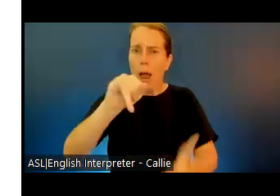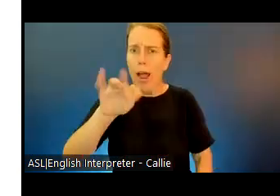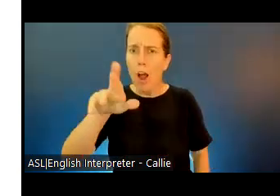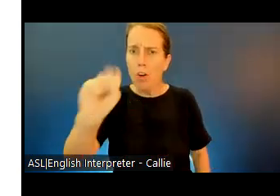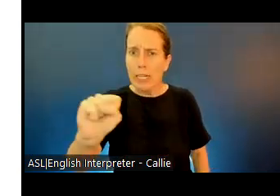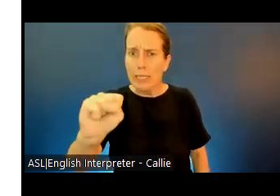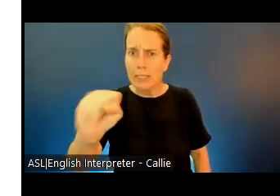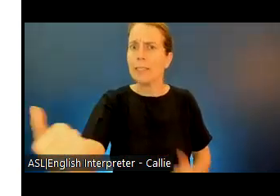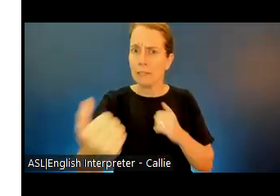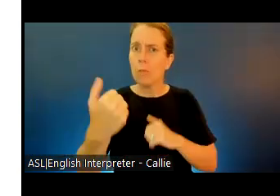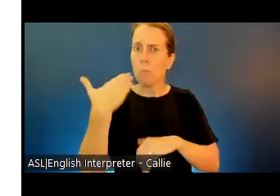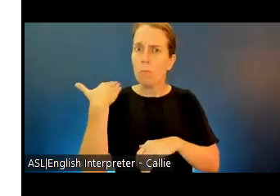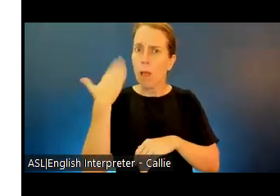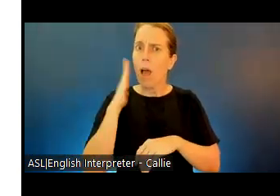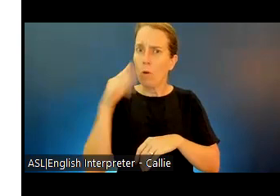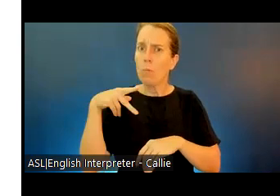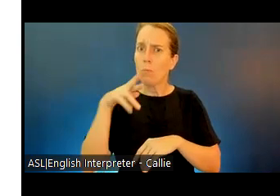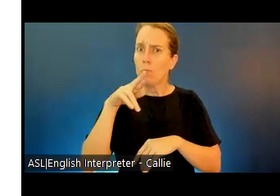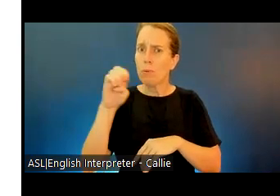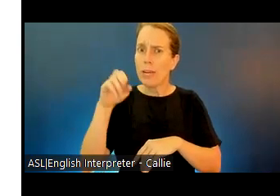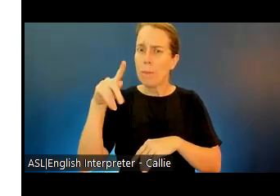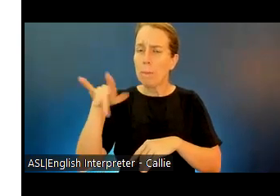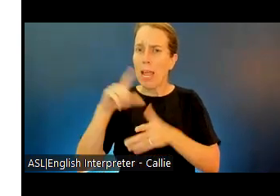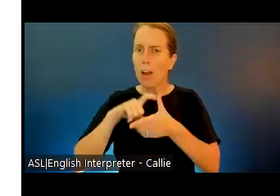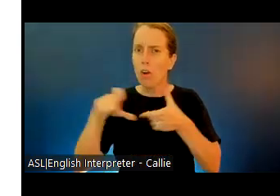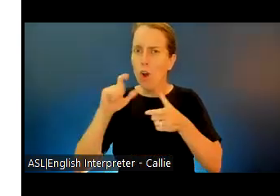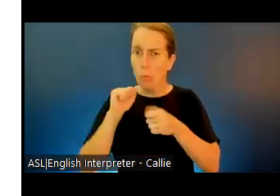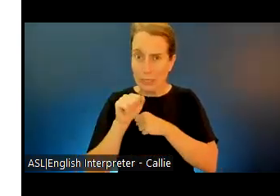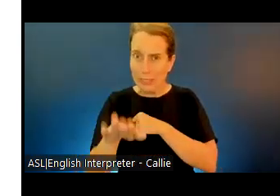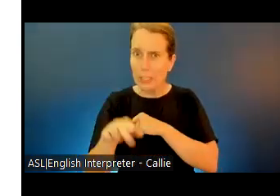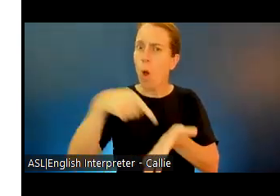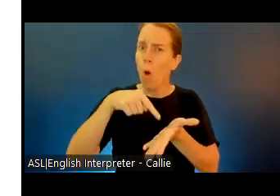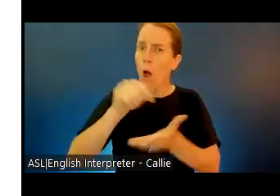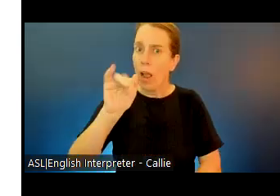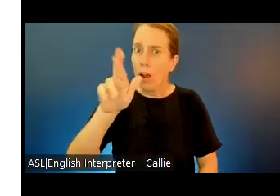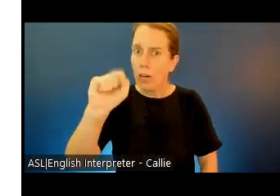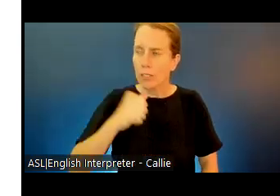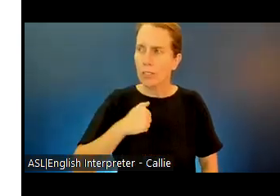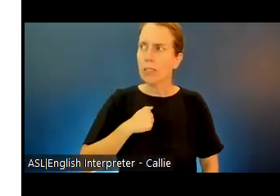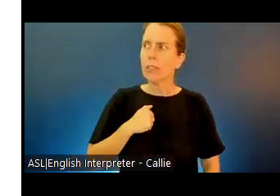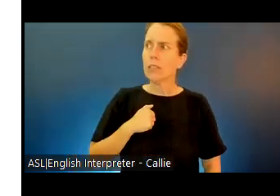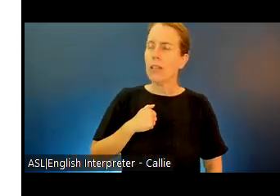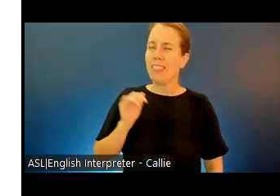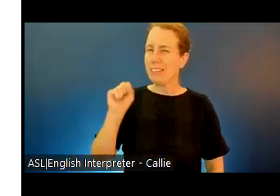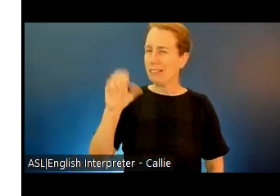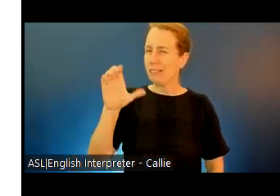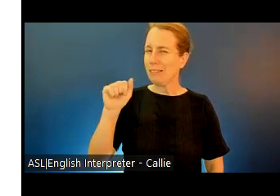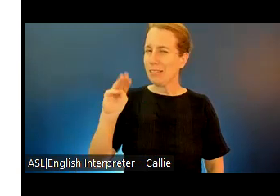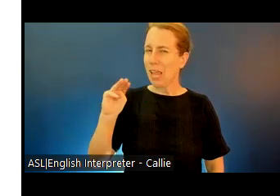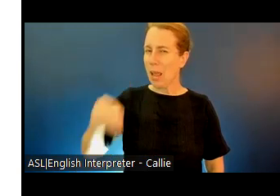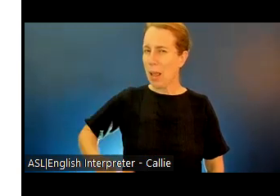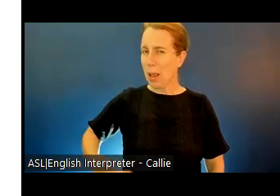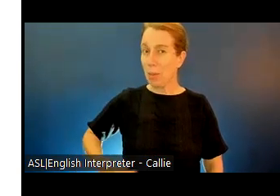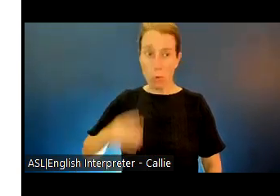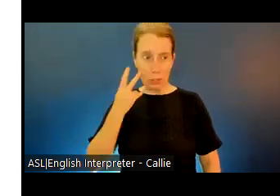can possibly have been the victim of a scam, feel free to call this toll-free number for more information or referral to another agency.